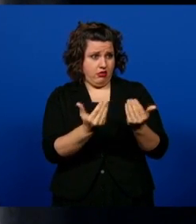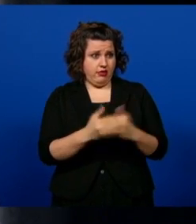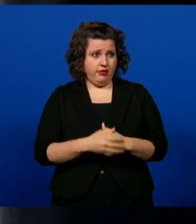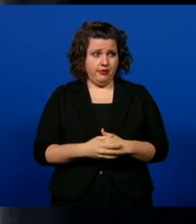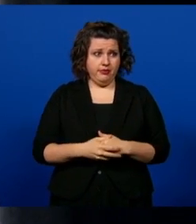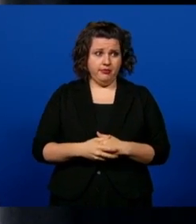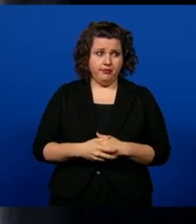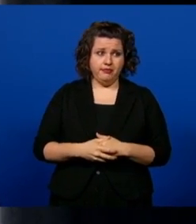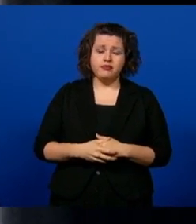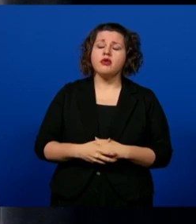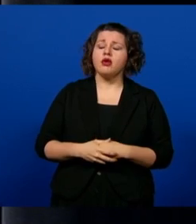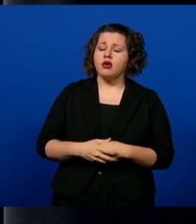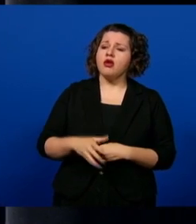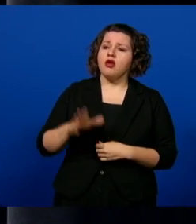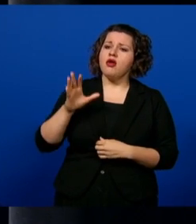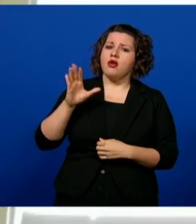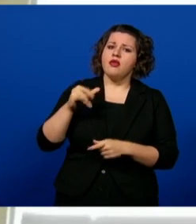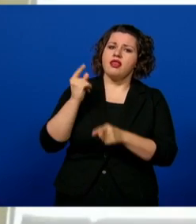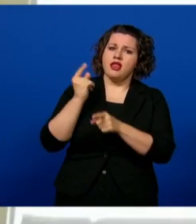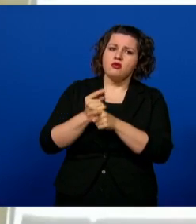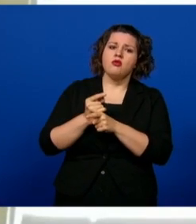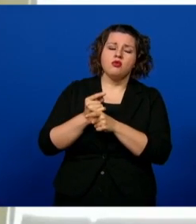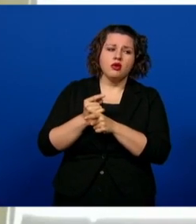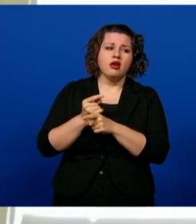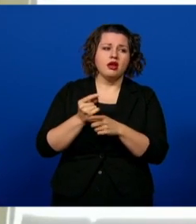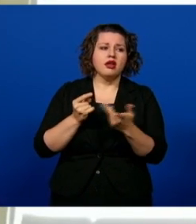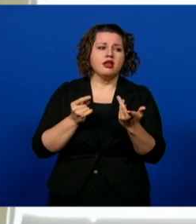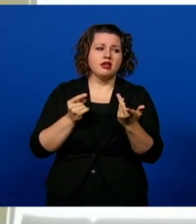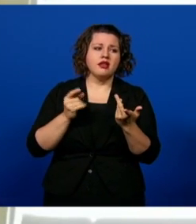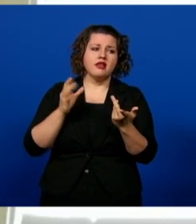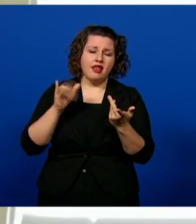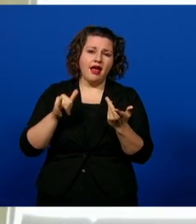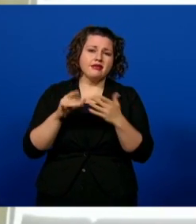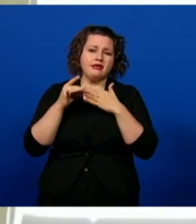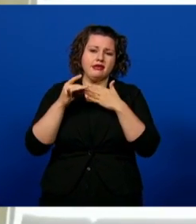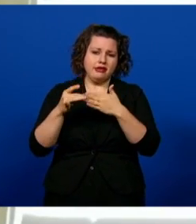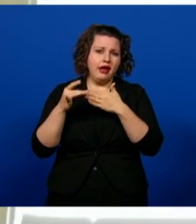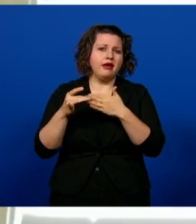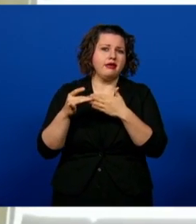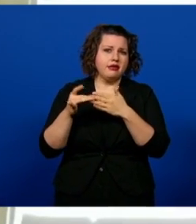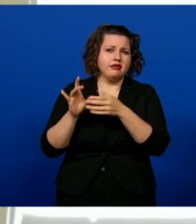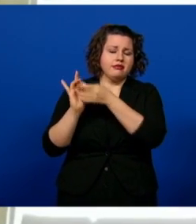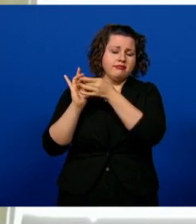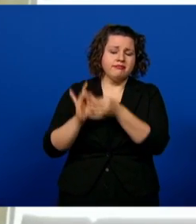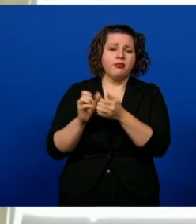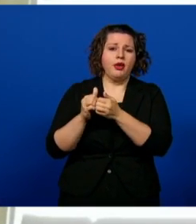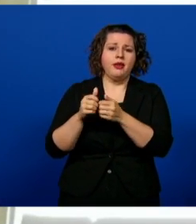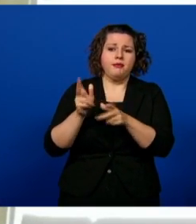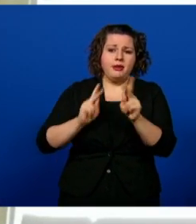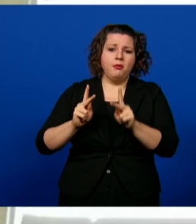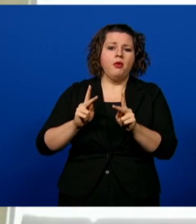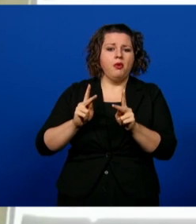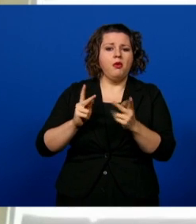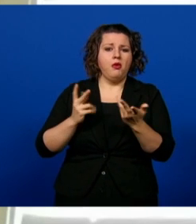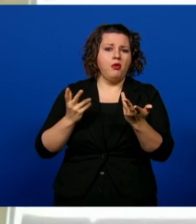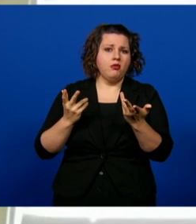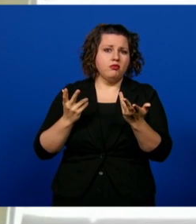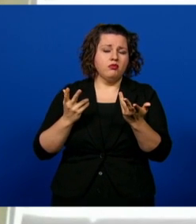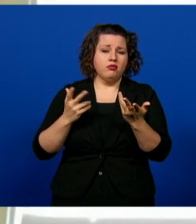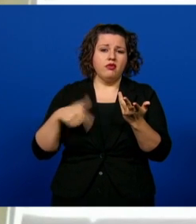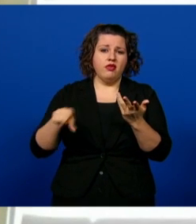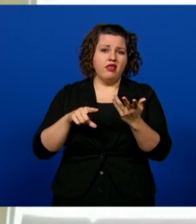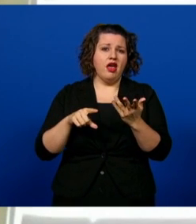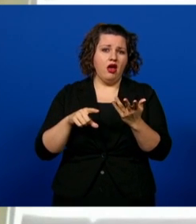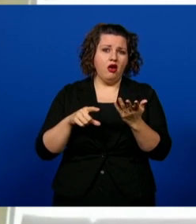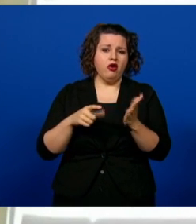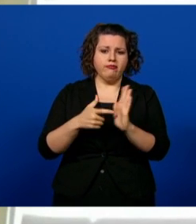Oh, that's right. This is in accordance with guidance around individuals who could be considered a part of